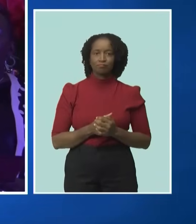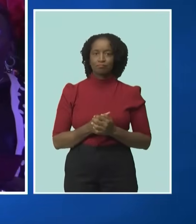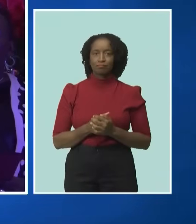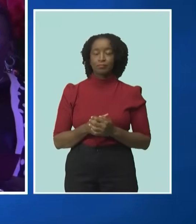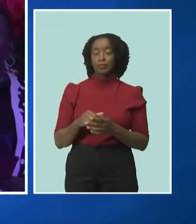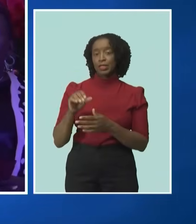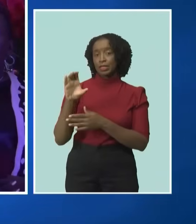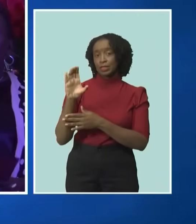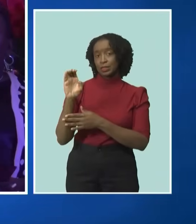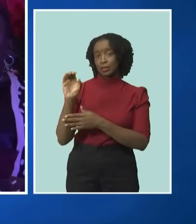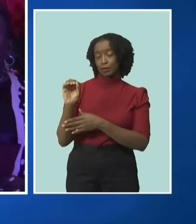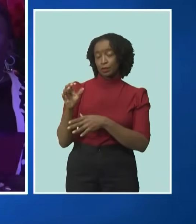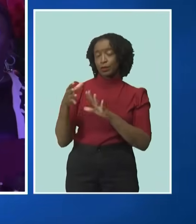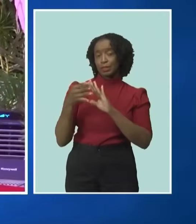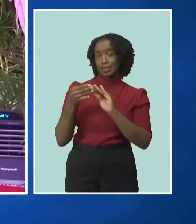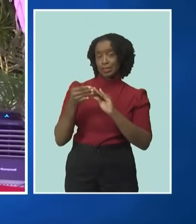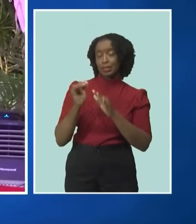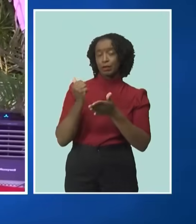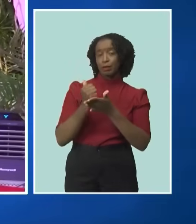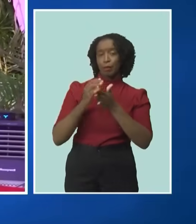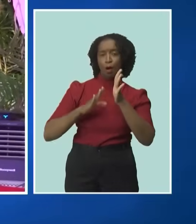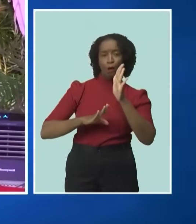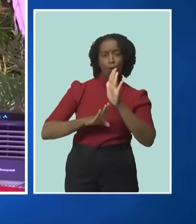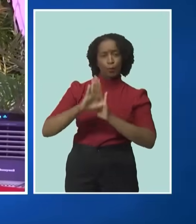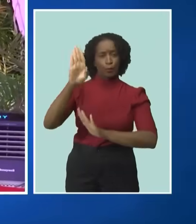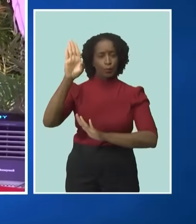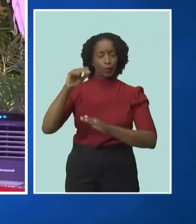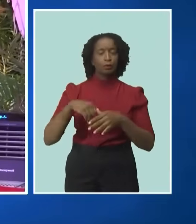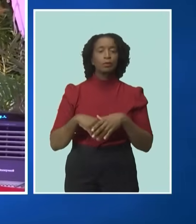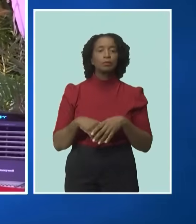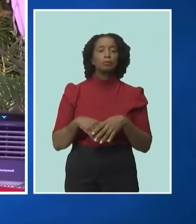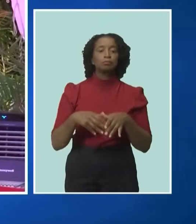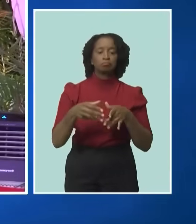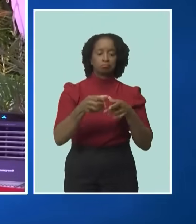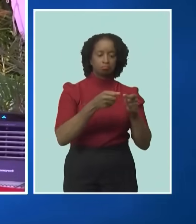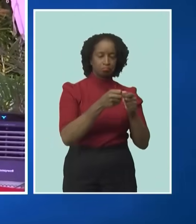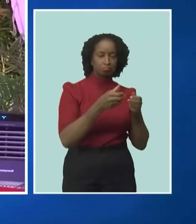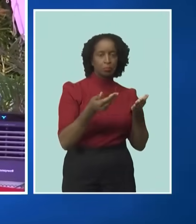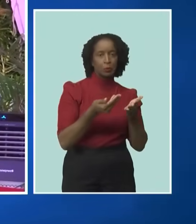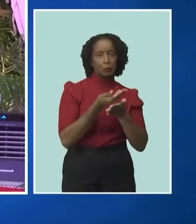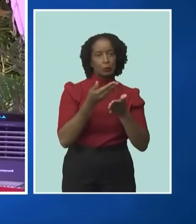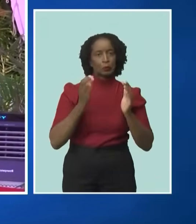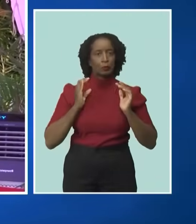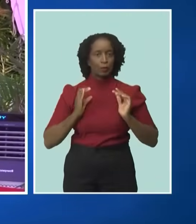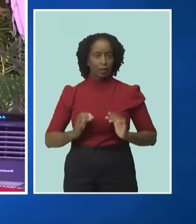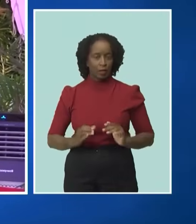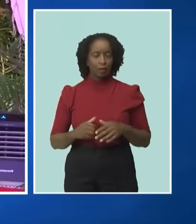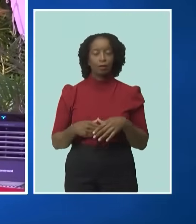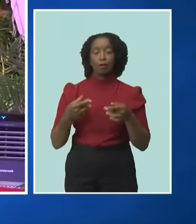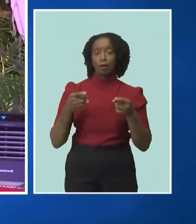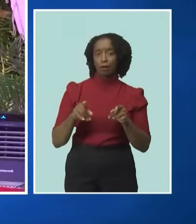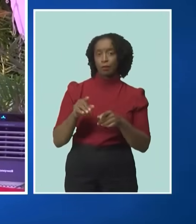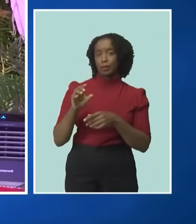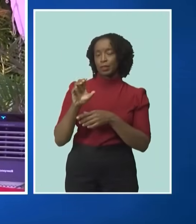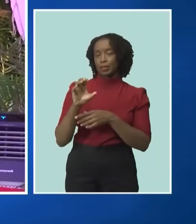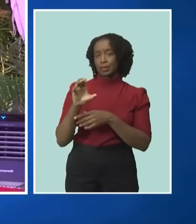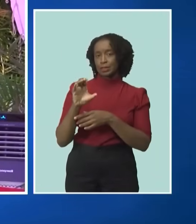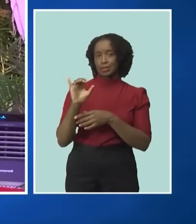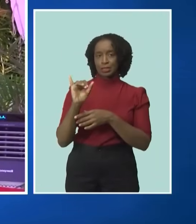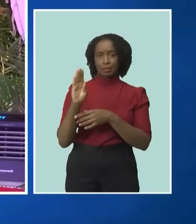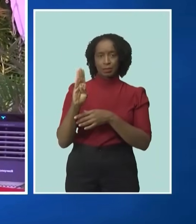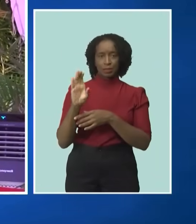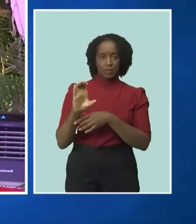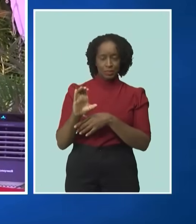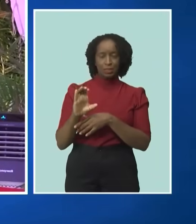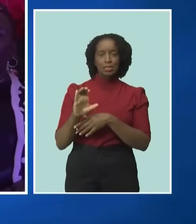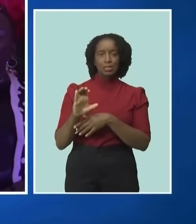had recorded unprecedented growth in the number of new clients on its books, which had resulted in the bank moving to the #1 spot